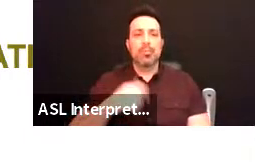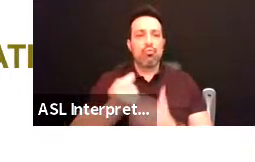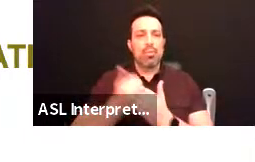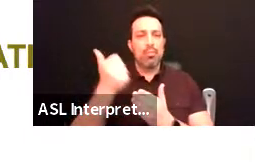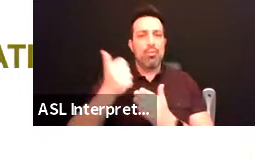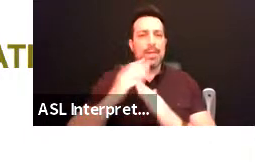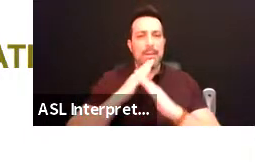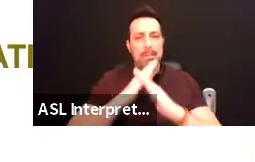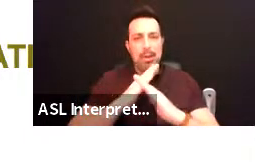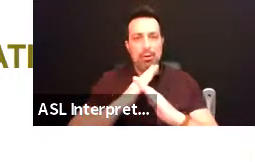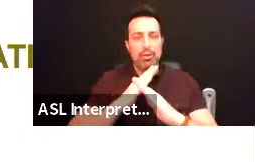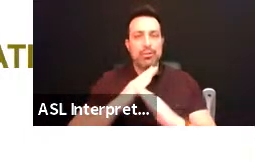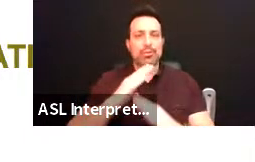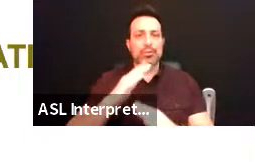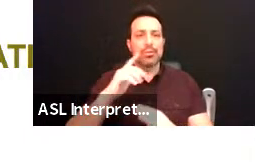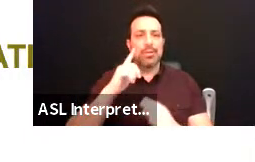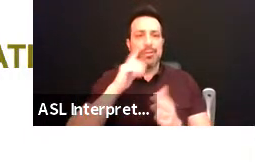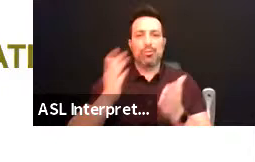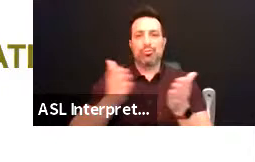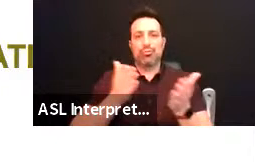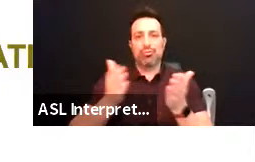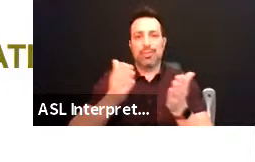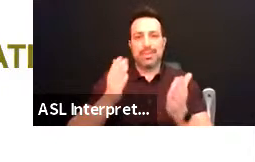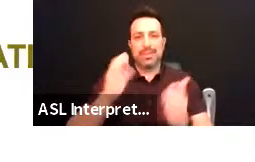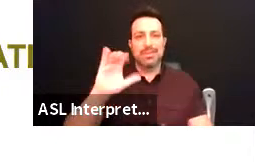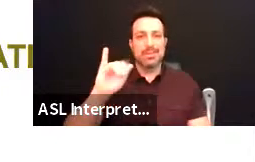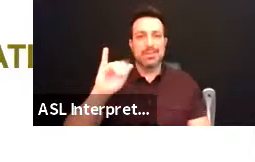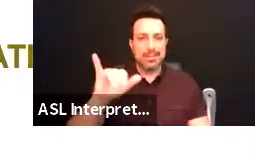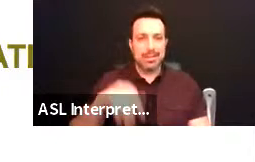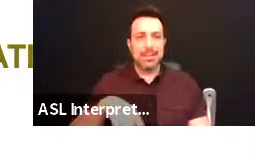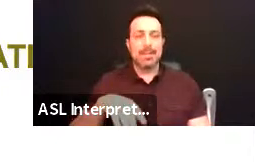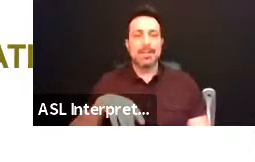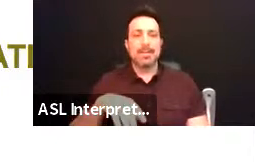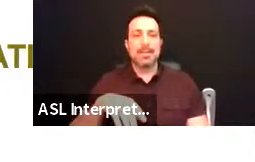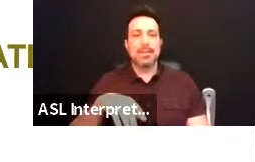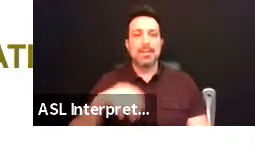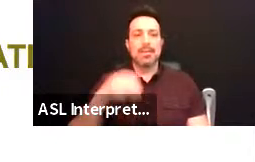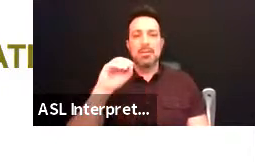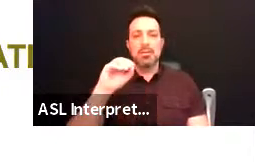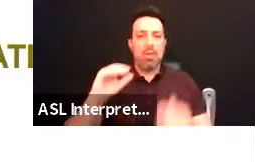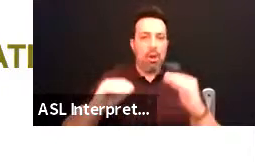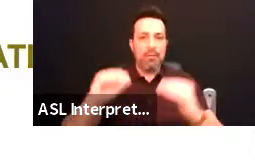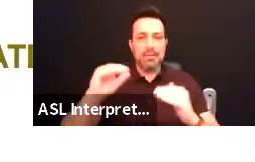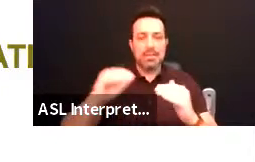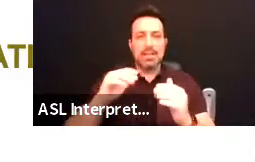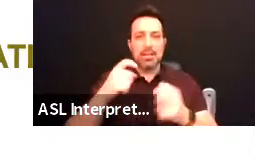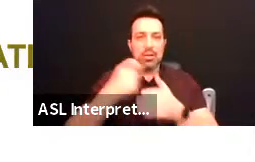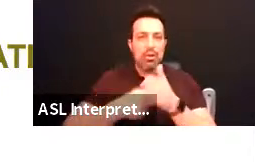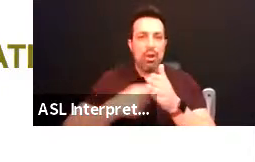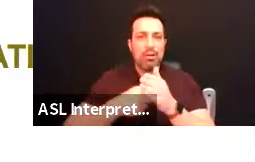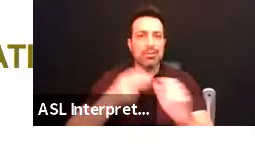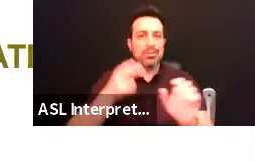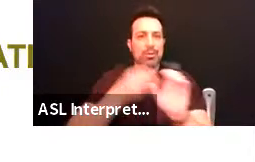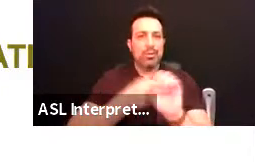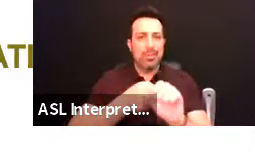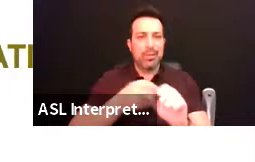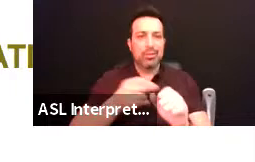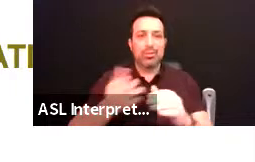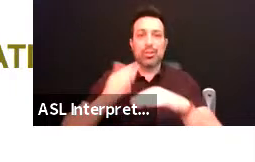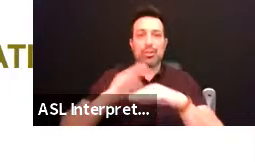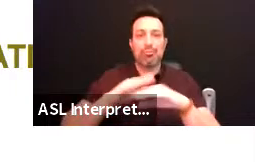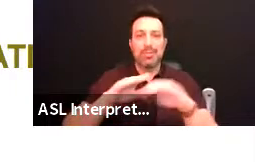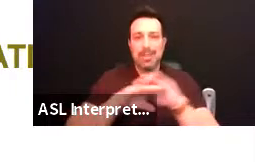removing barriers to service at the city, offsetting costs of participation to increase